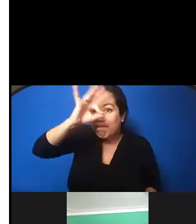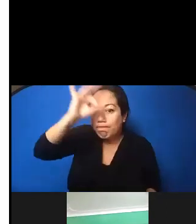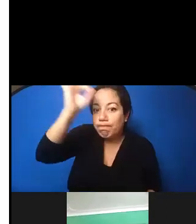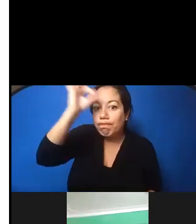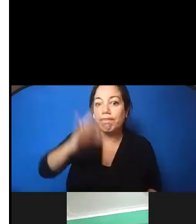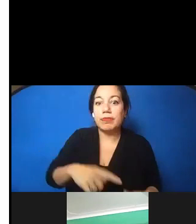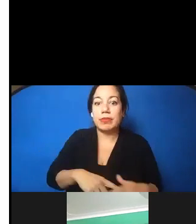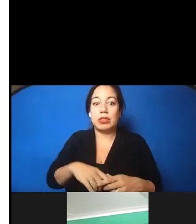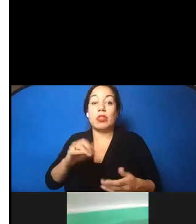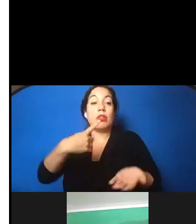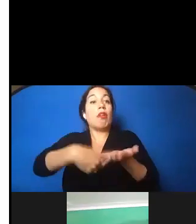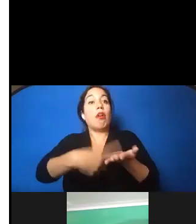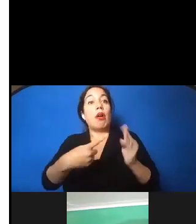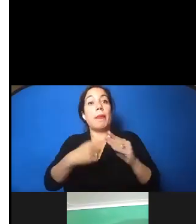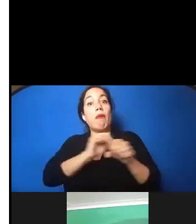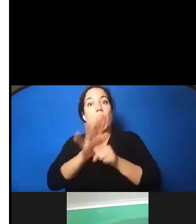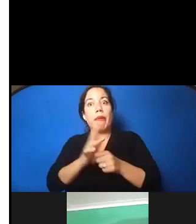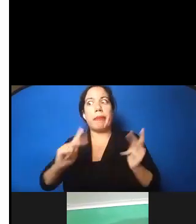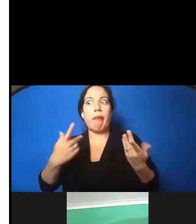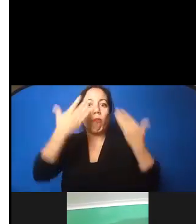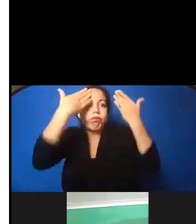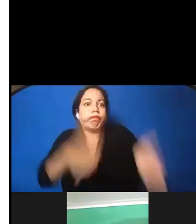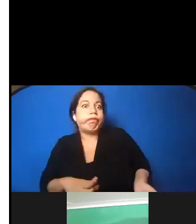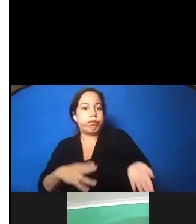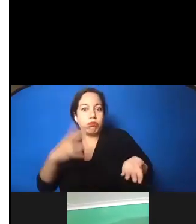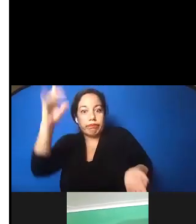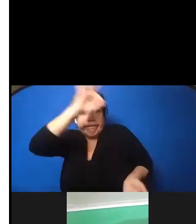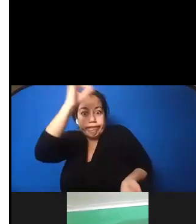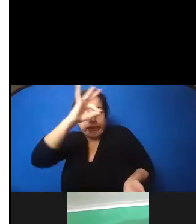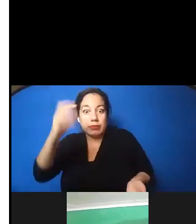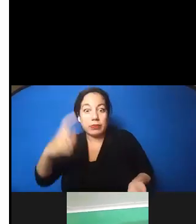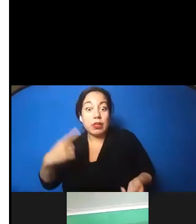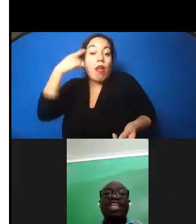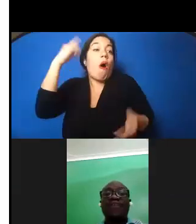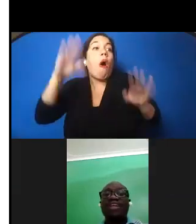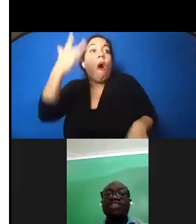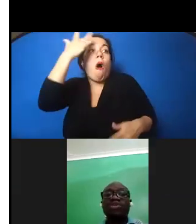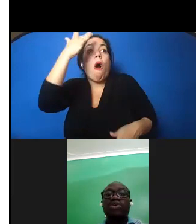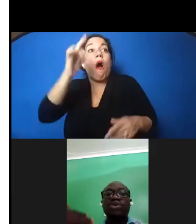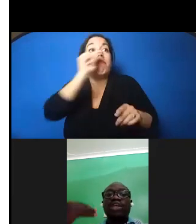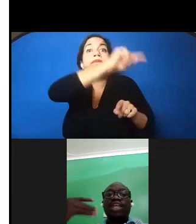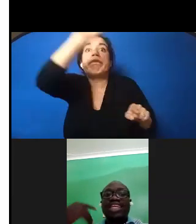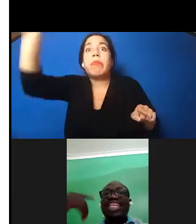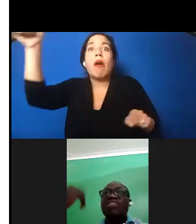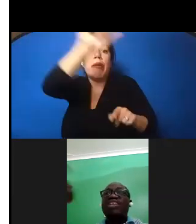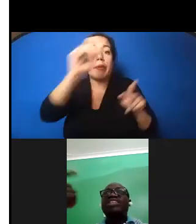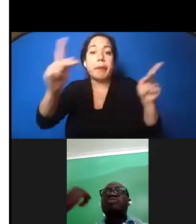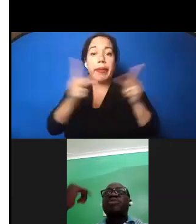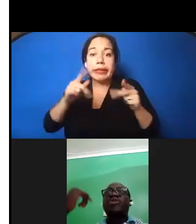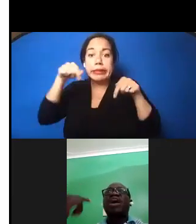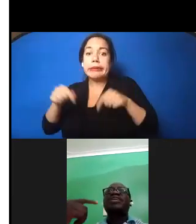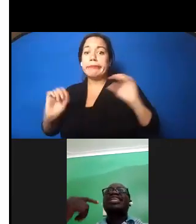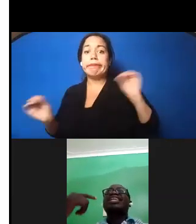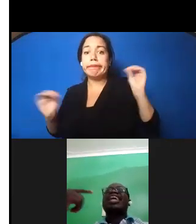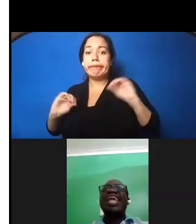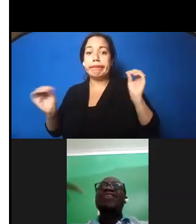Italy. So people still believe that this is not something that can kill. And there's a narrative that COVID-19 cannot kill Africans. So that ignorance of people